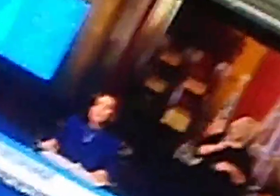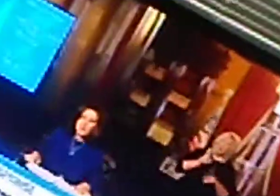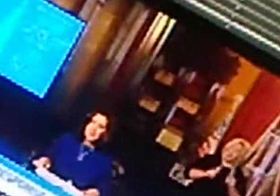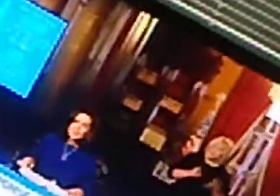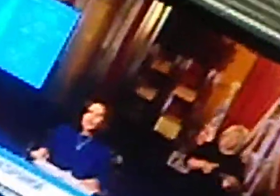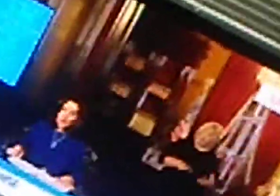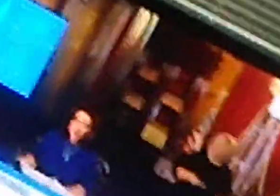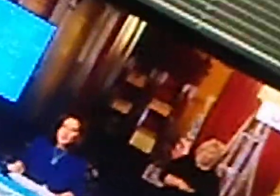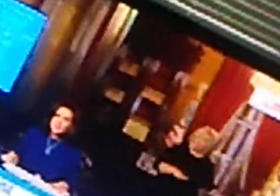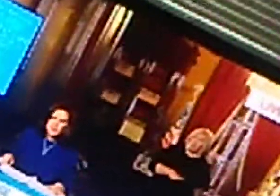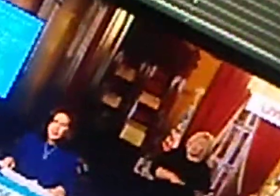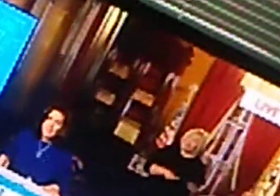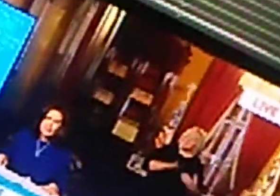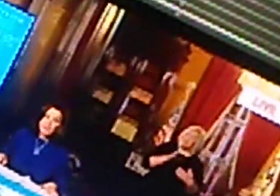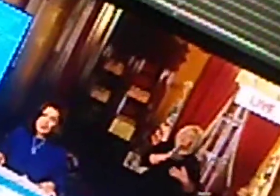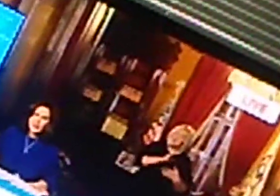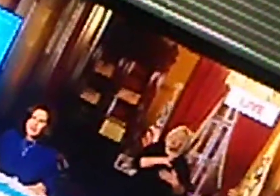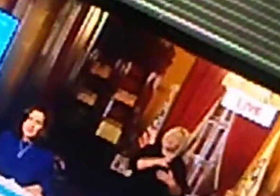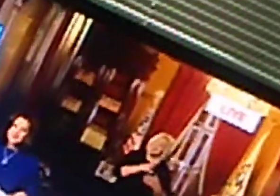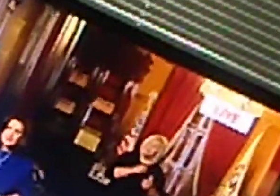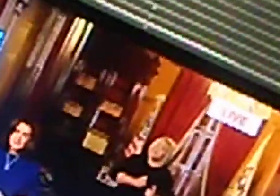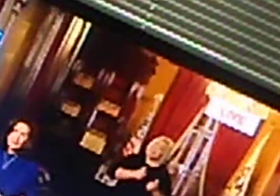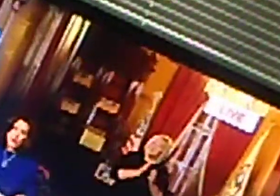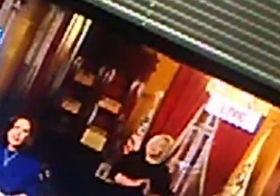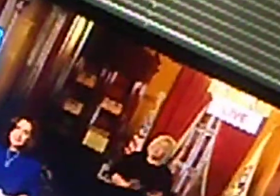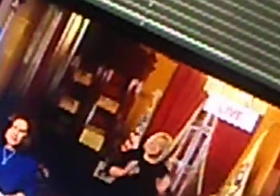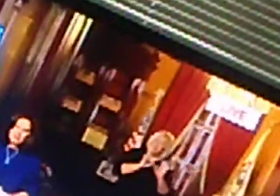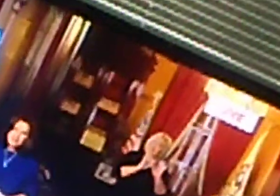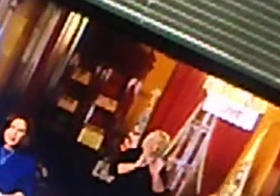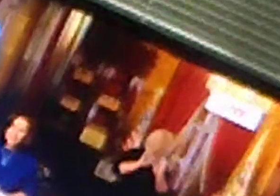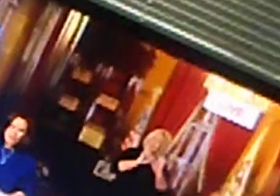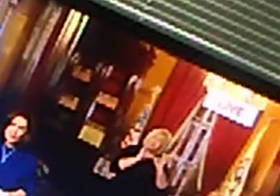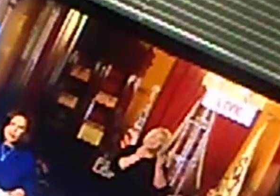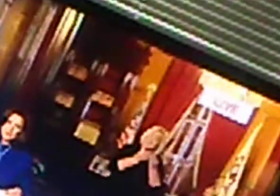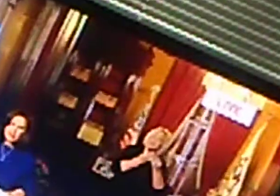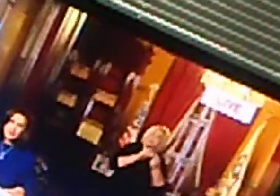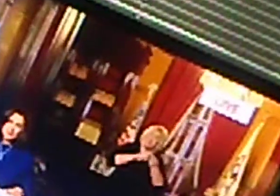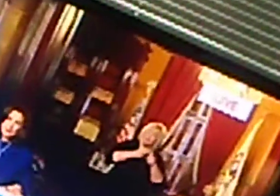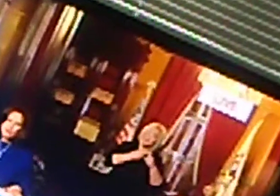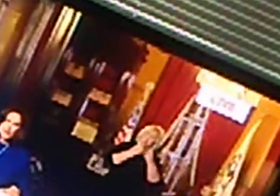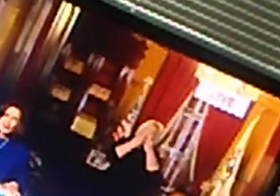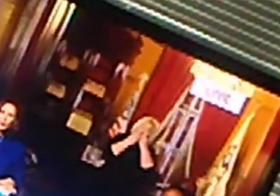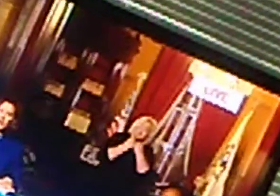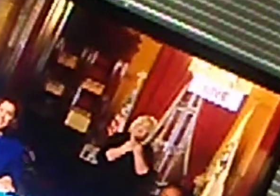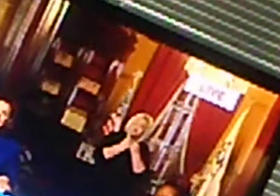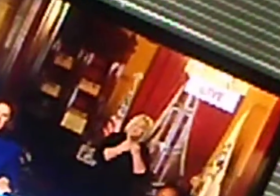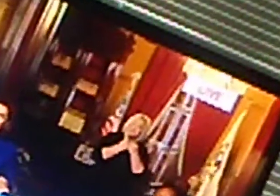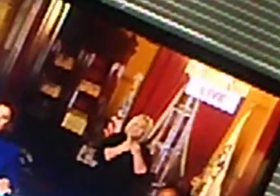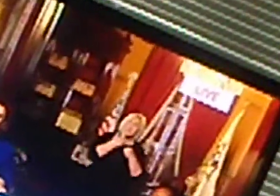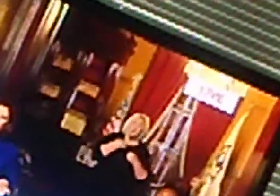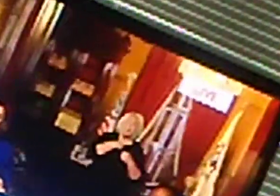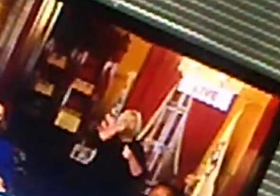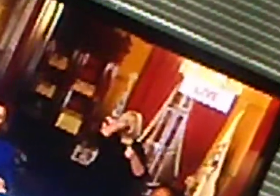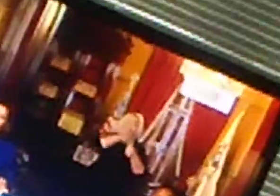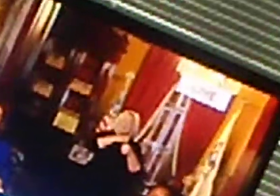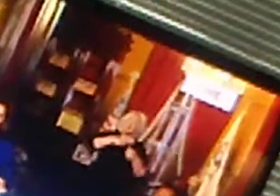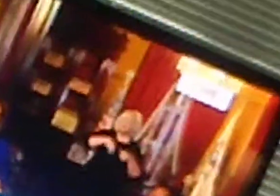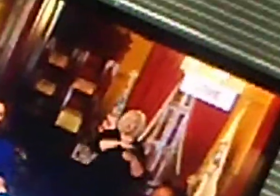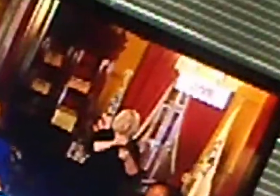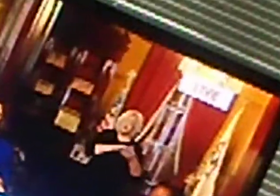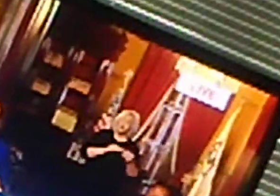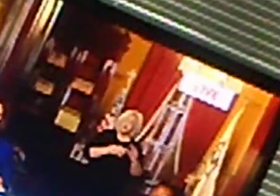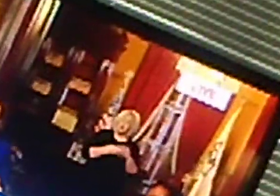lives had stories and families and friends and loved ones. People that we need to think about the